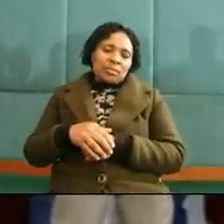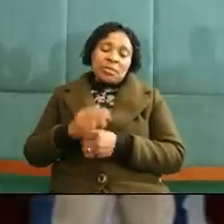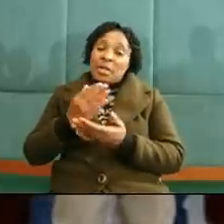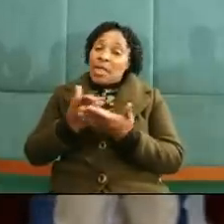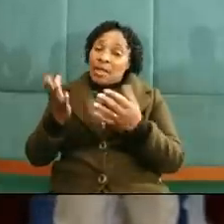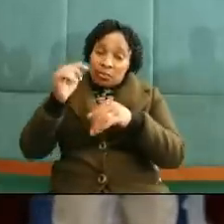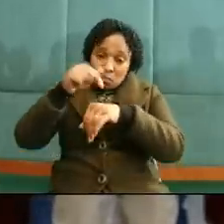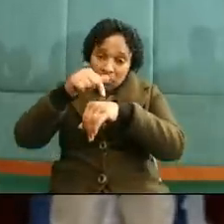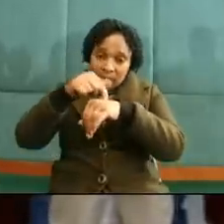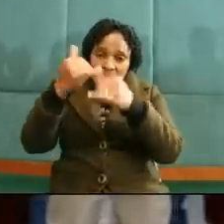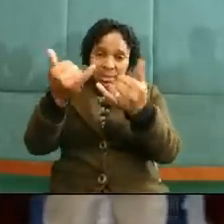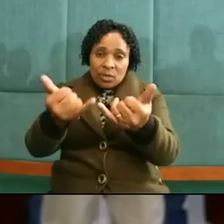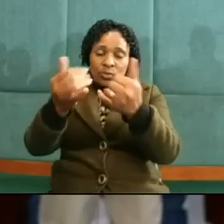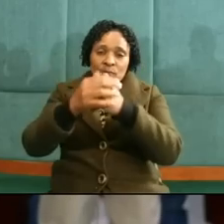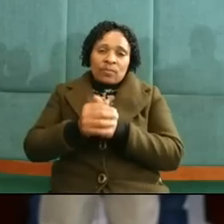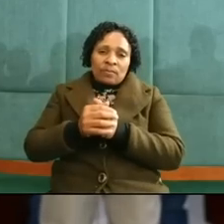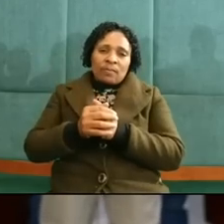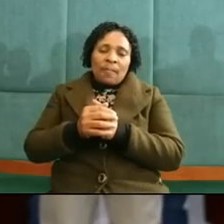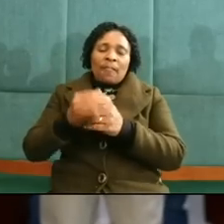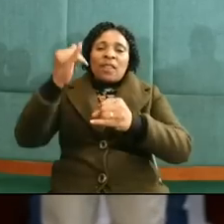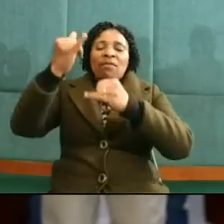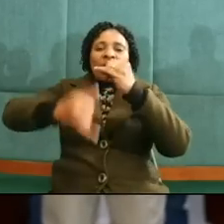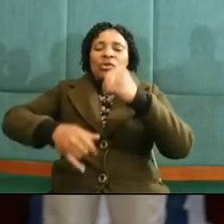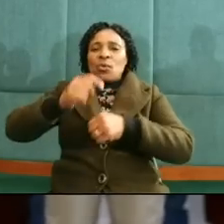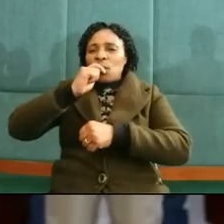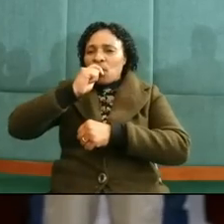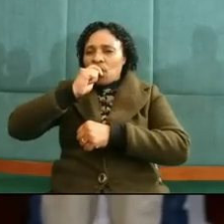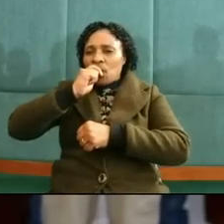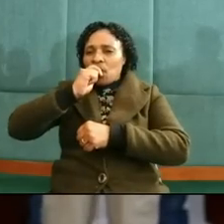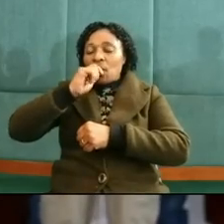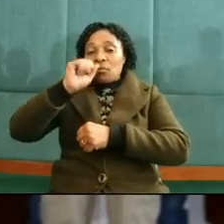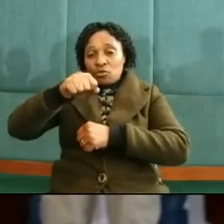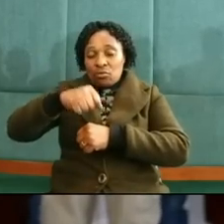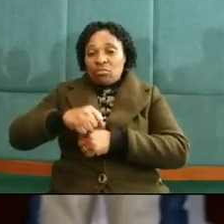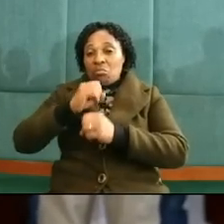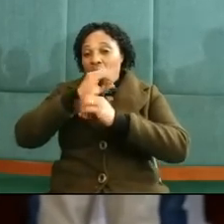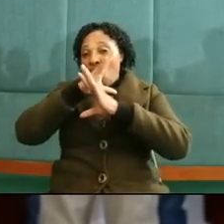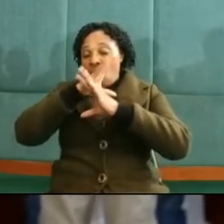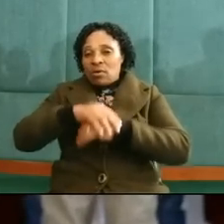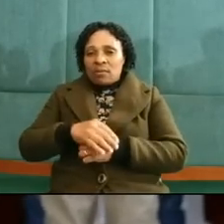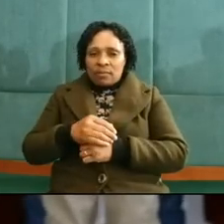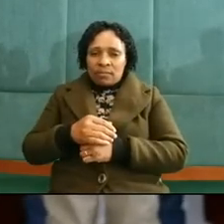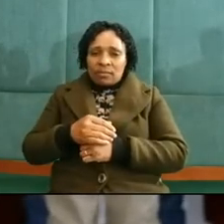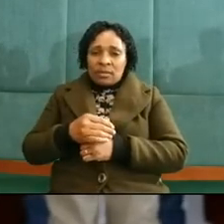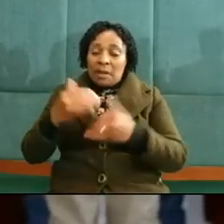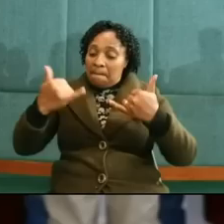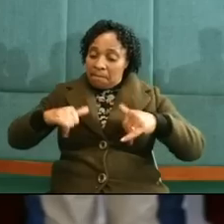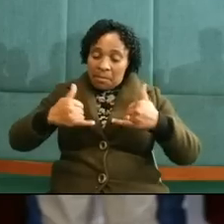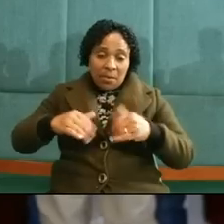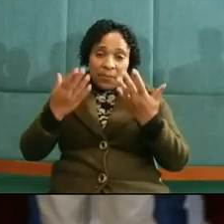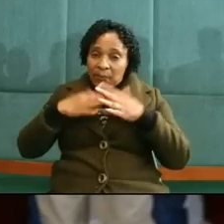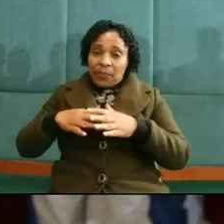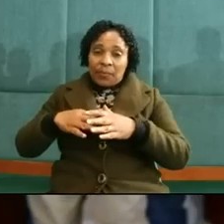Any moment now, the final whistle will go off. Game is over.